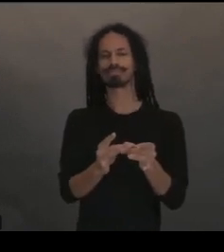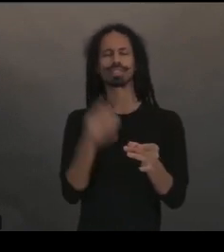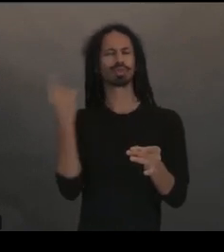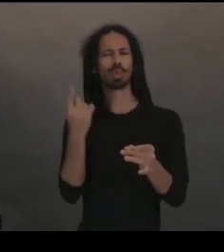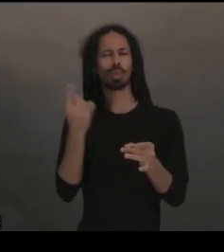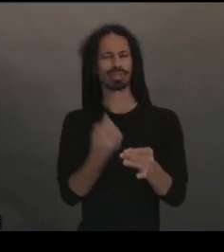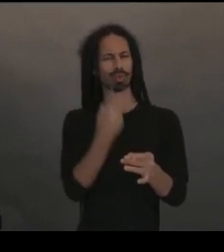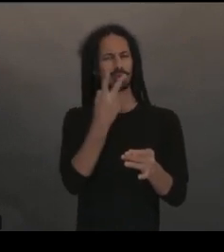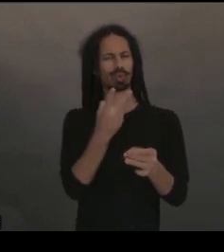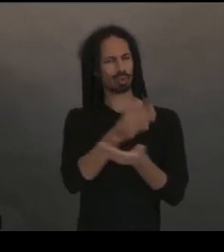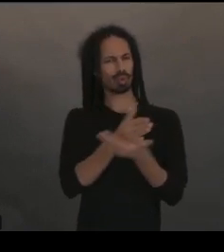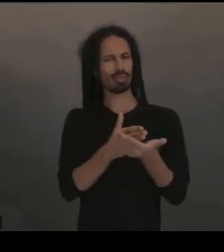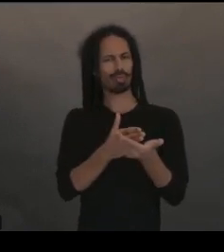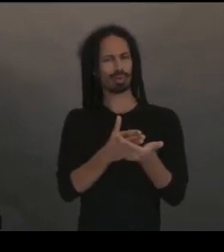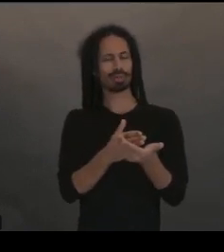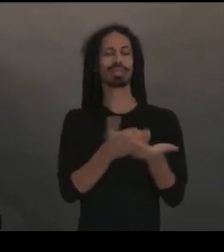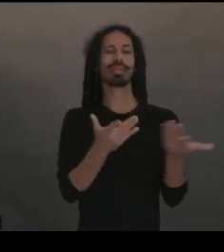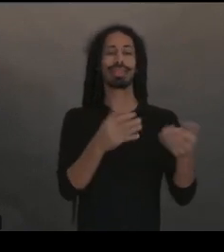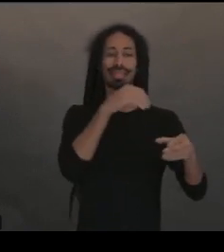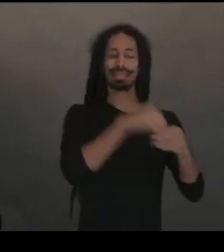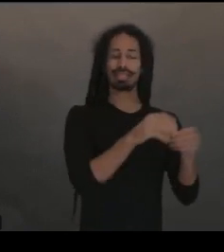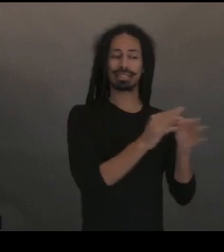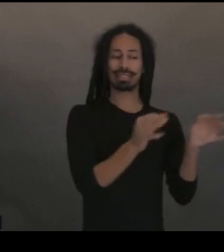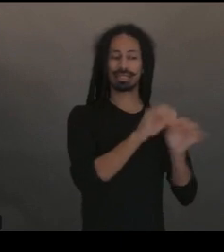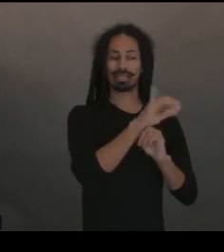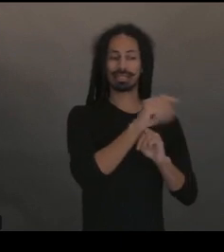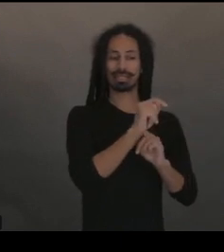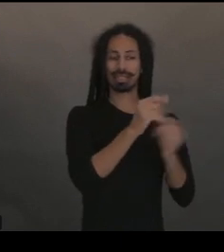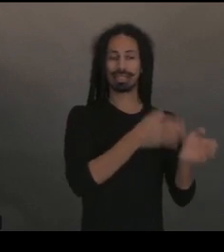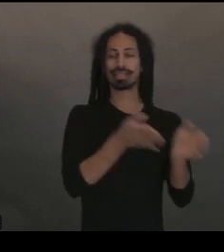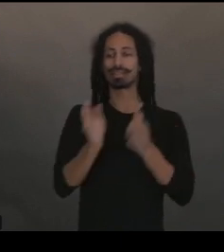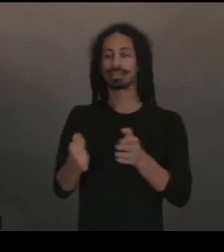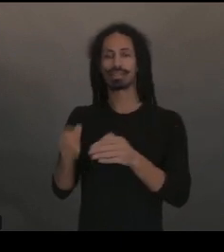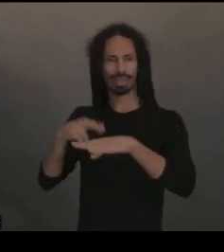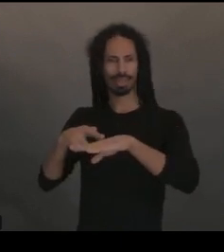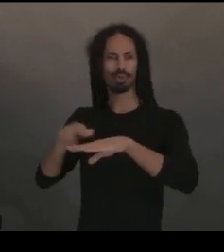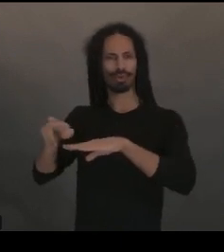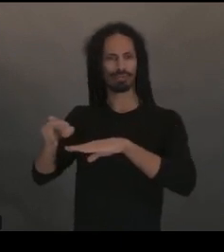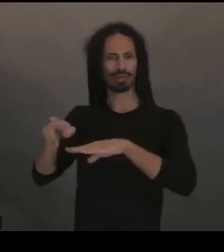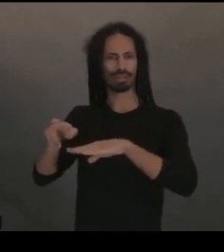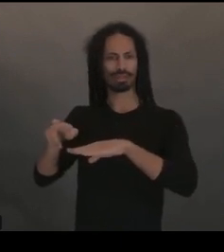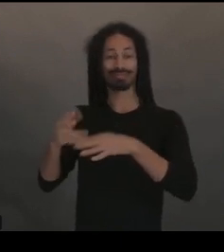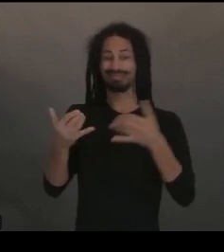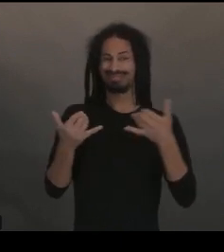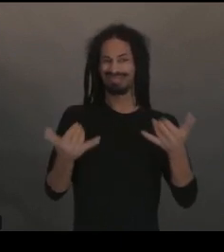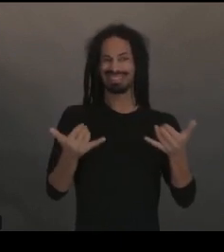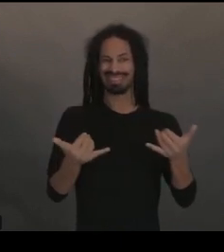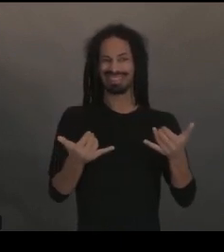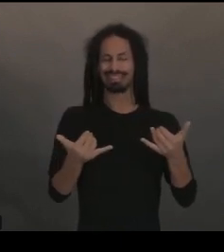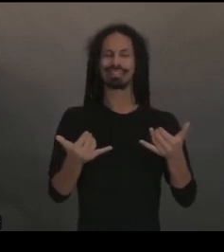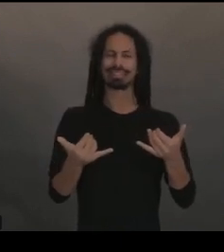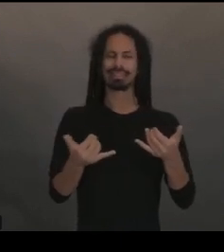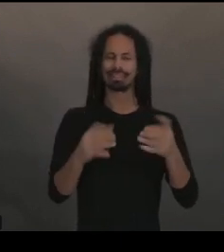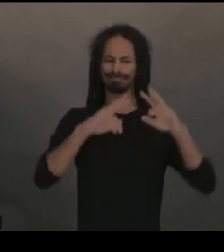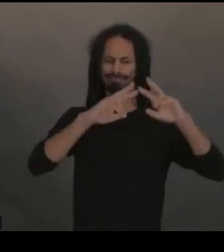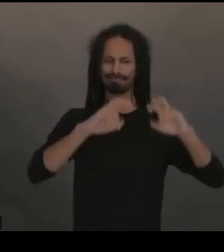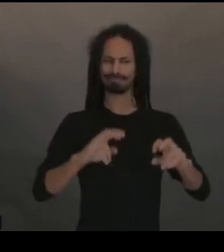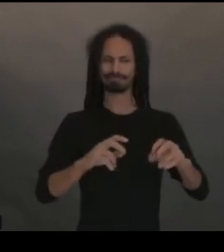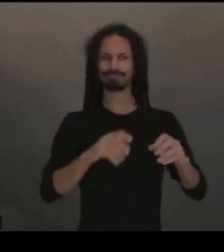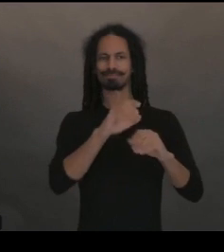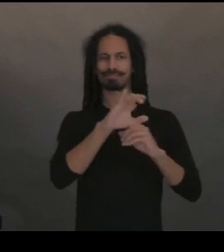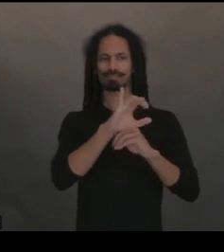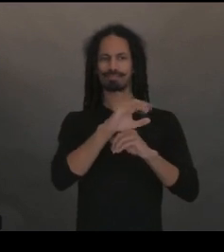to APA, the in-text citations and the reference entry. So today we're going to talk more about the reference entry.